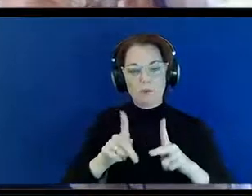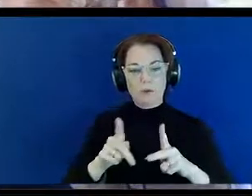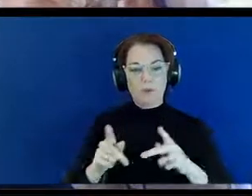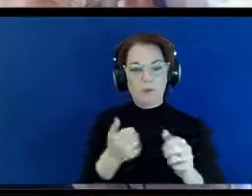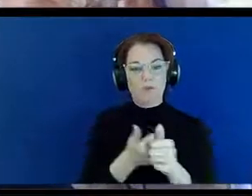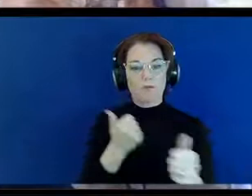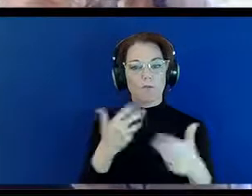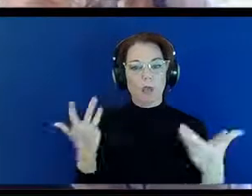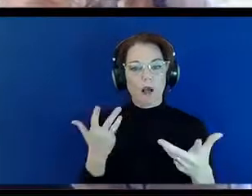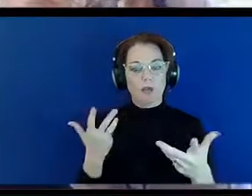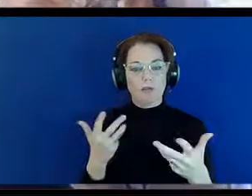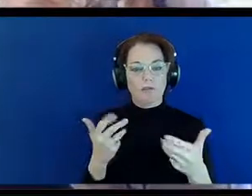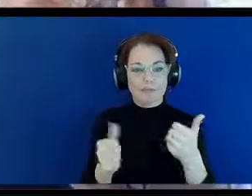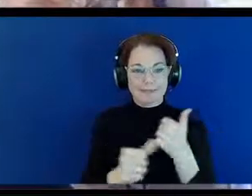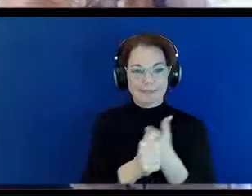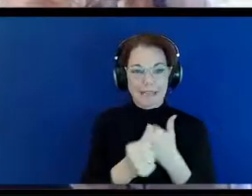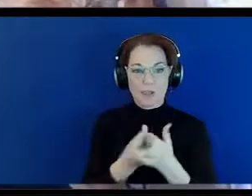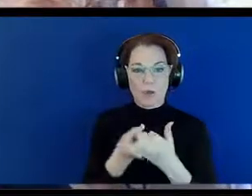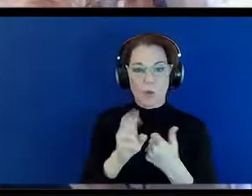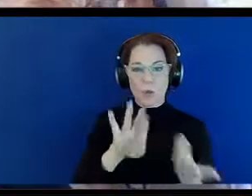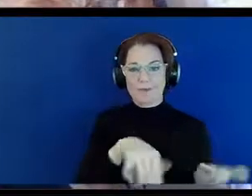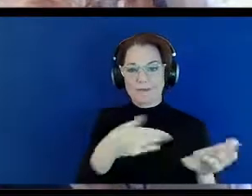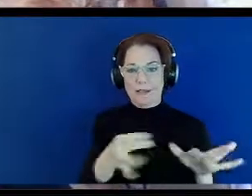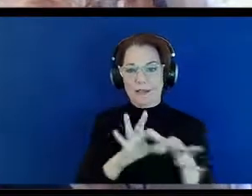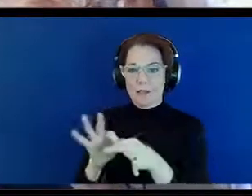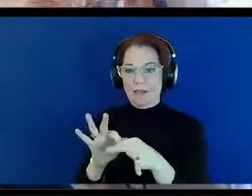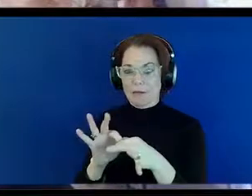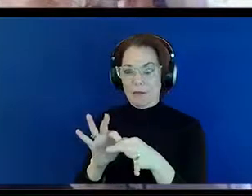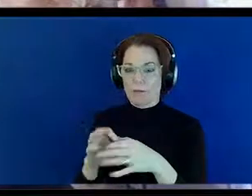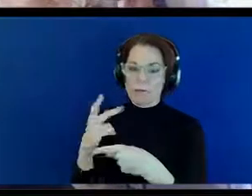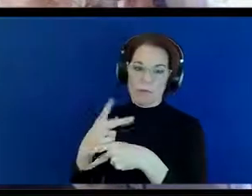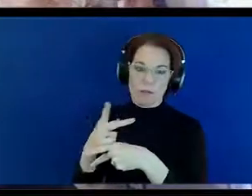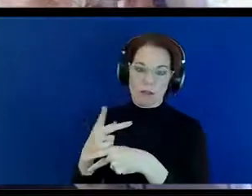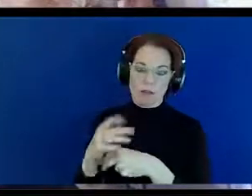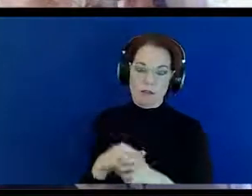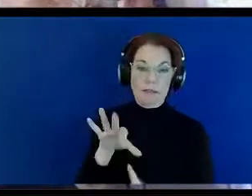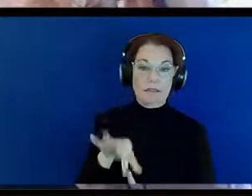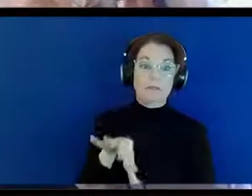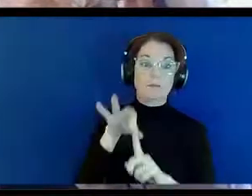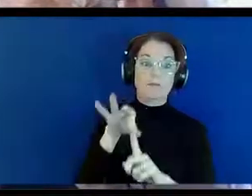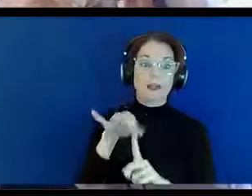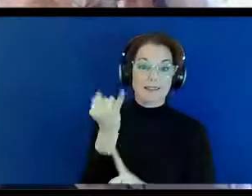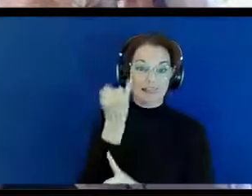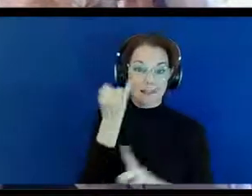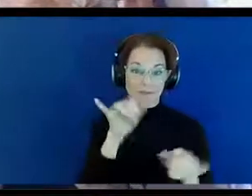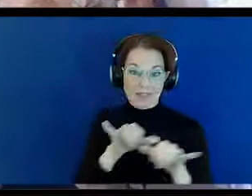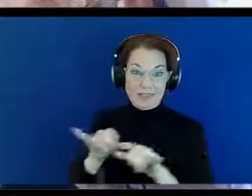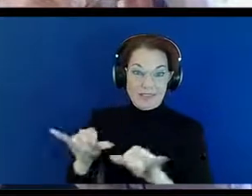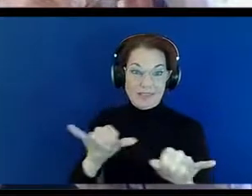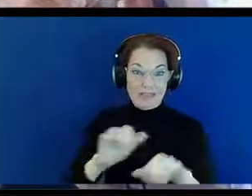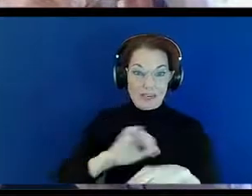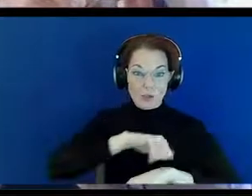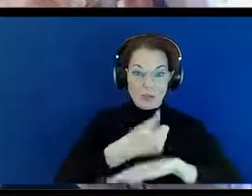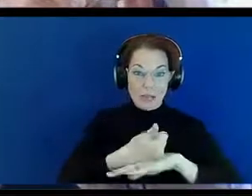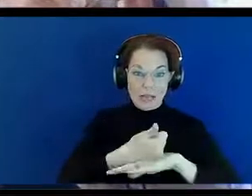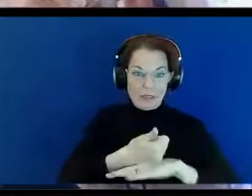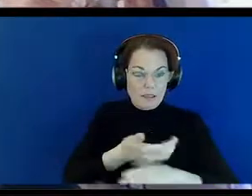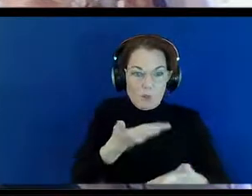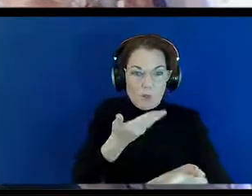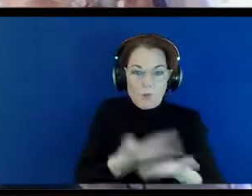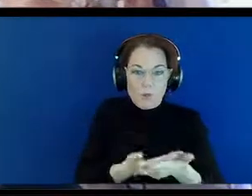of injury or death associated with consumer products, especially when the standard-setting process has proven to